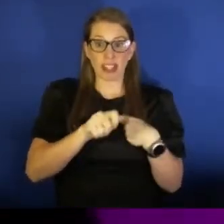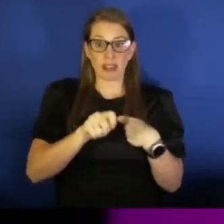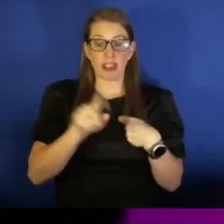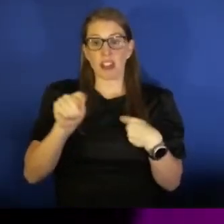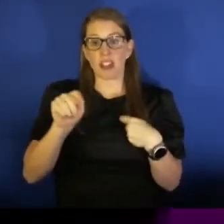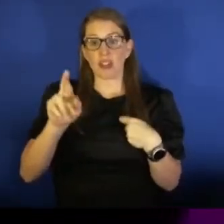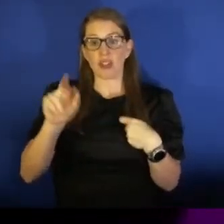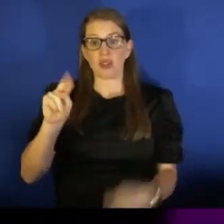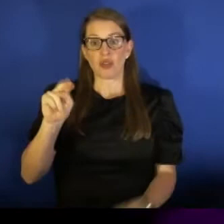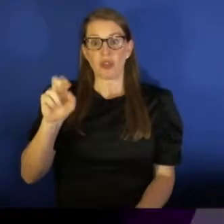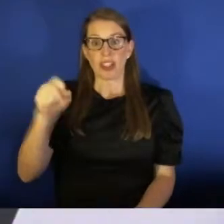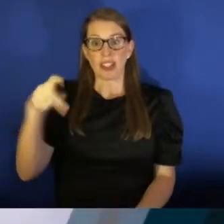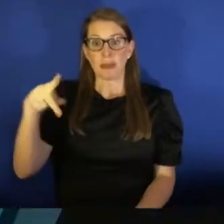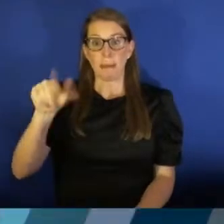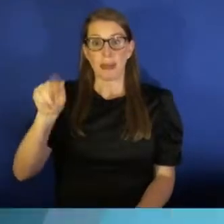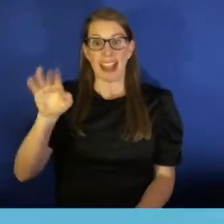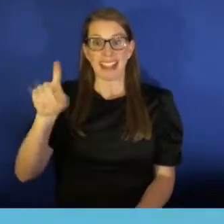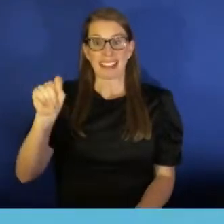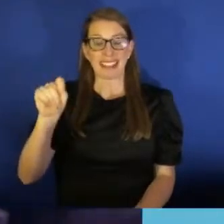now.